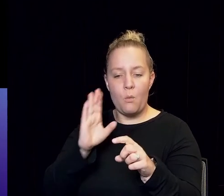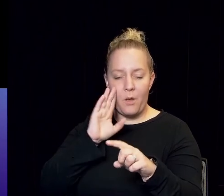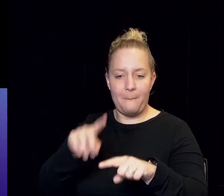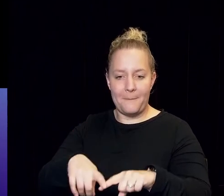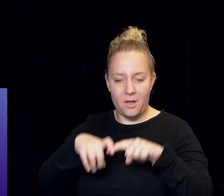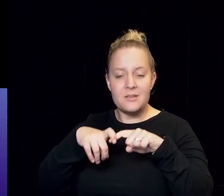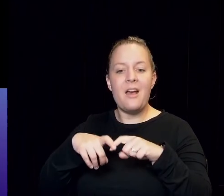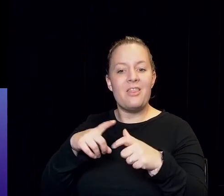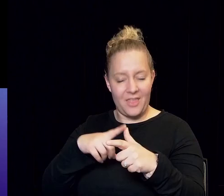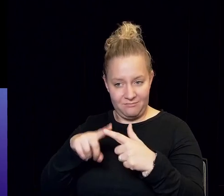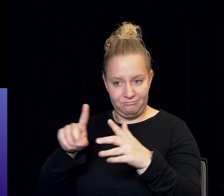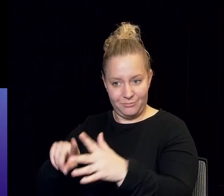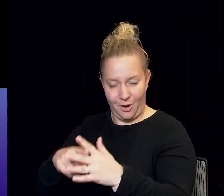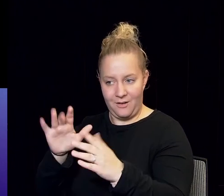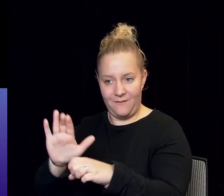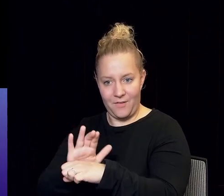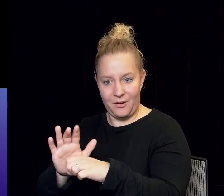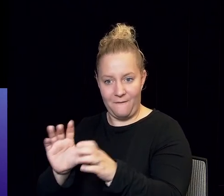out.